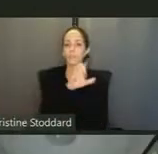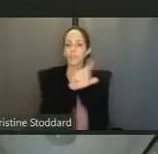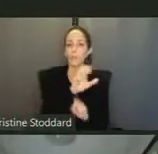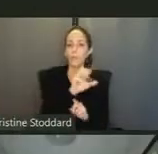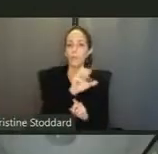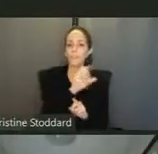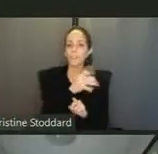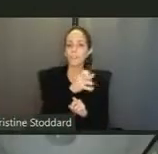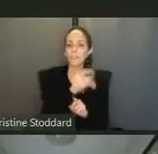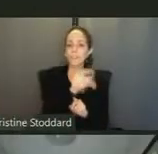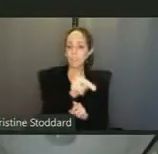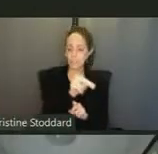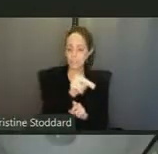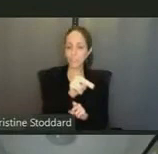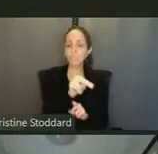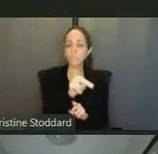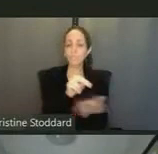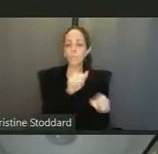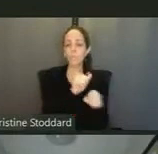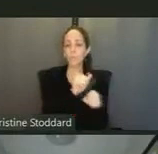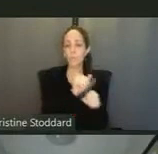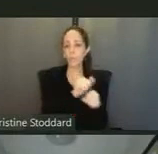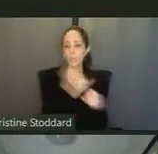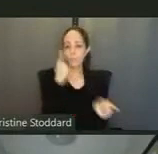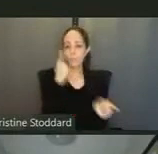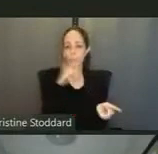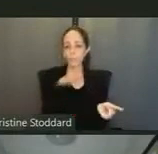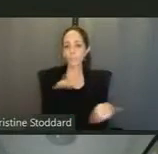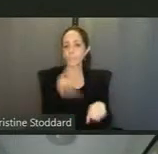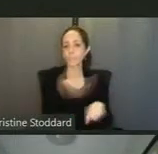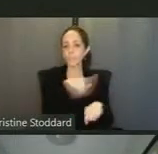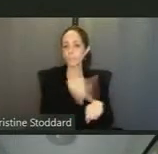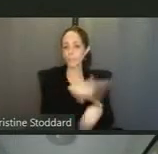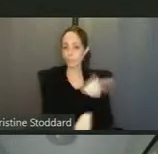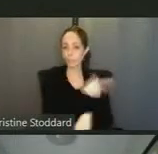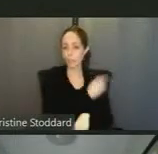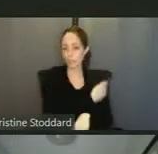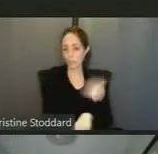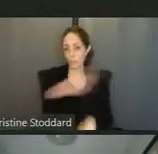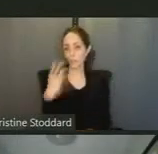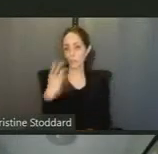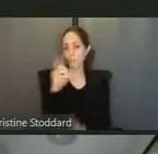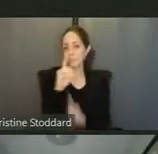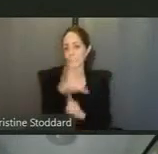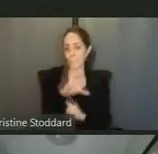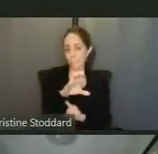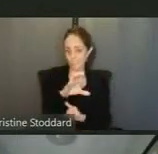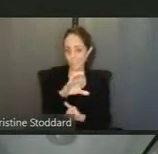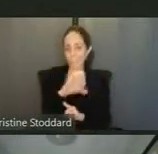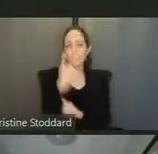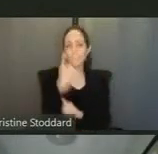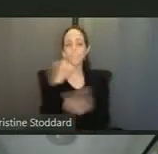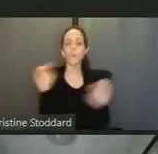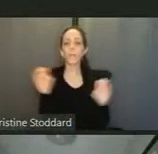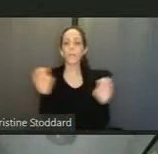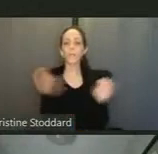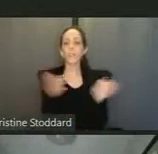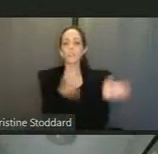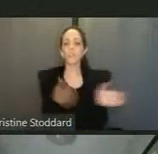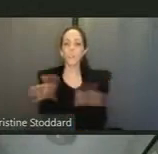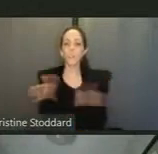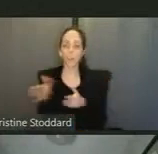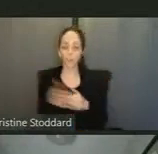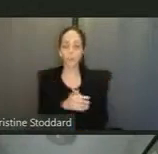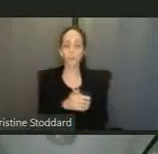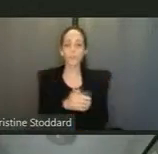physician at Children's National Hospital in Washington, D.C., and serves as the medical director for emergency preparedness.